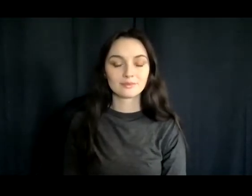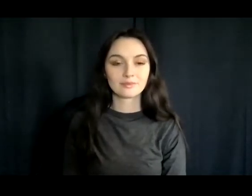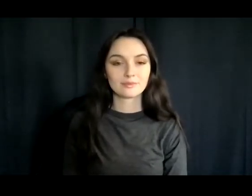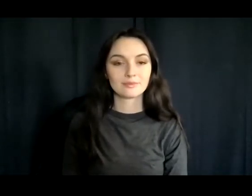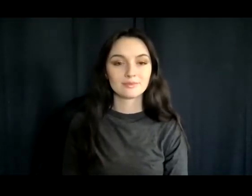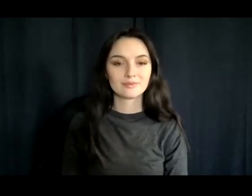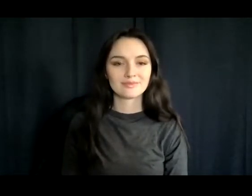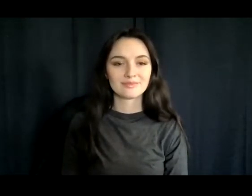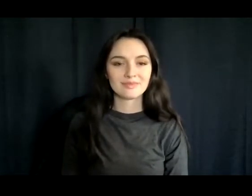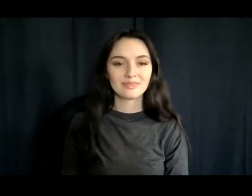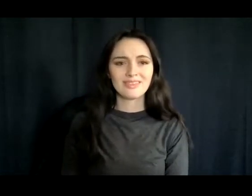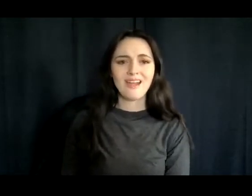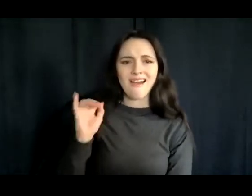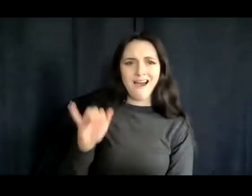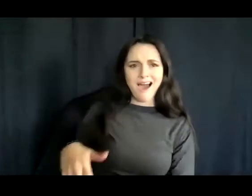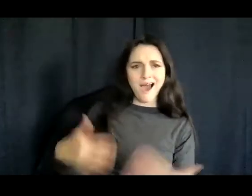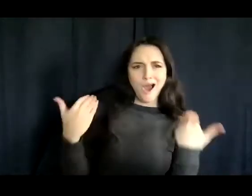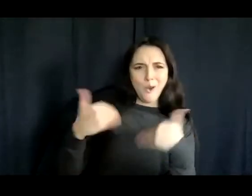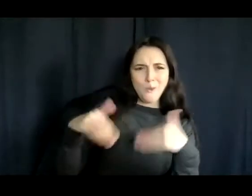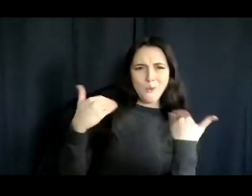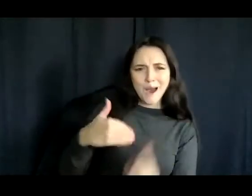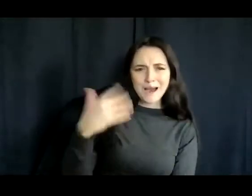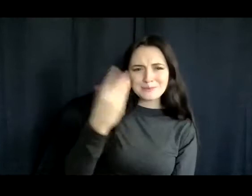Oh, check out that classic desk.